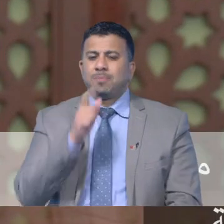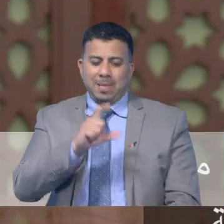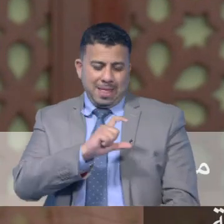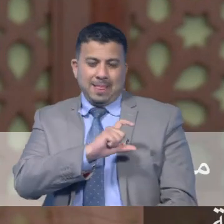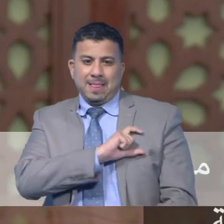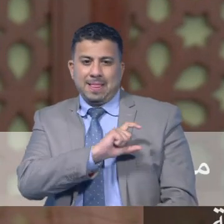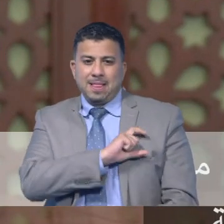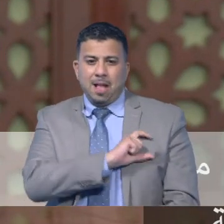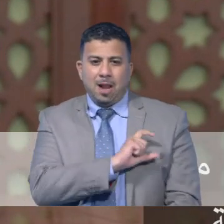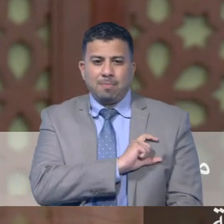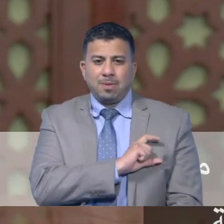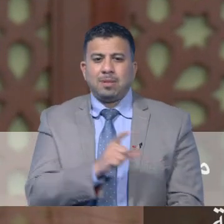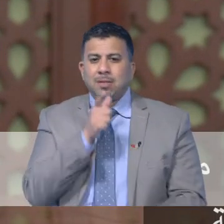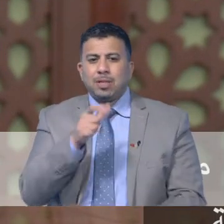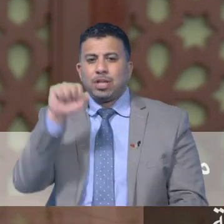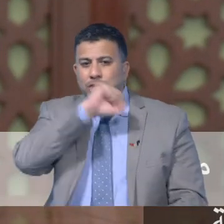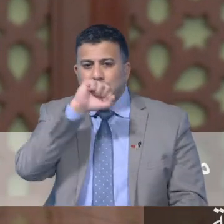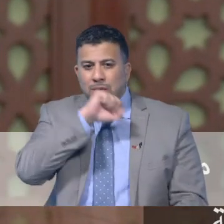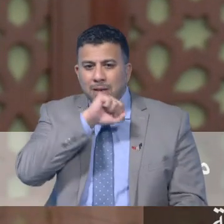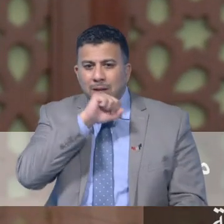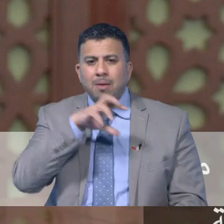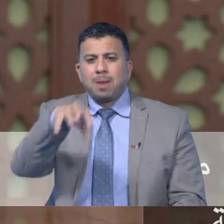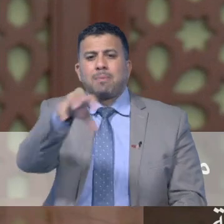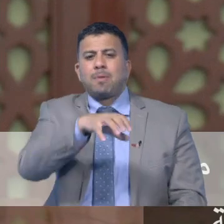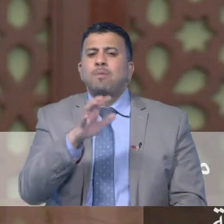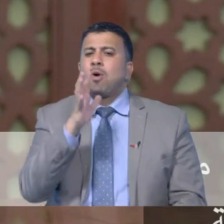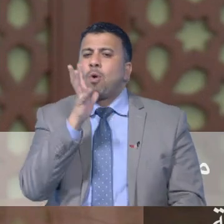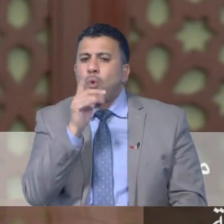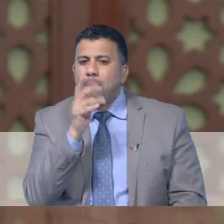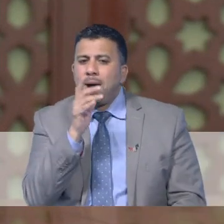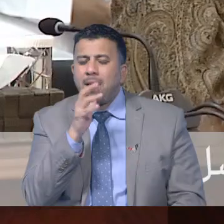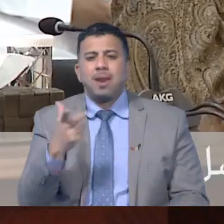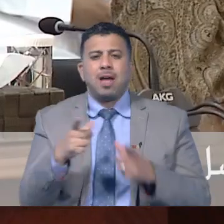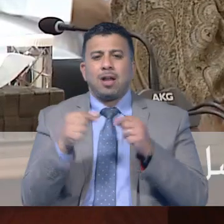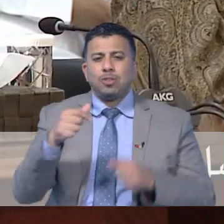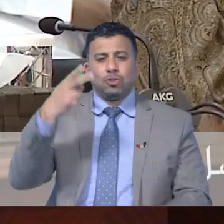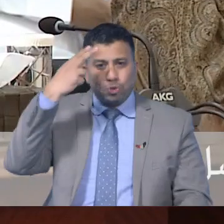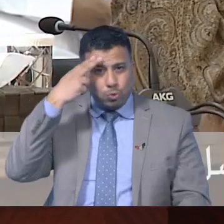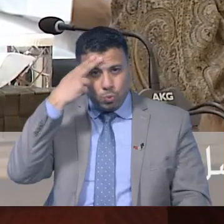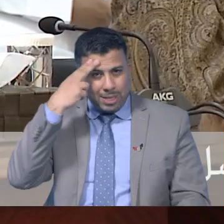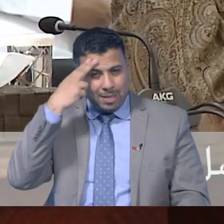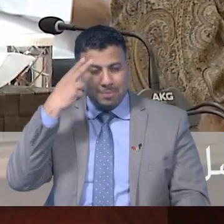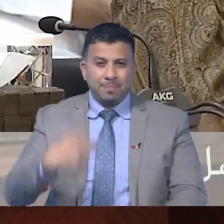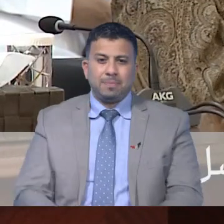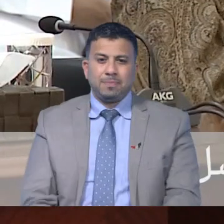students were came from Oman, the Gulf, Saudis. This